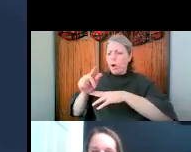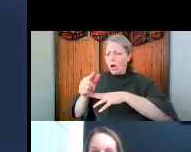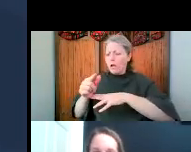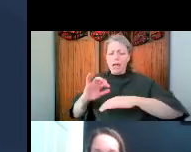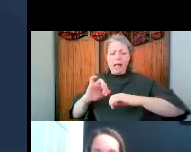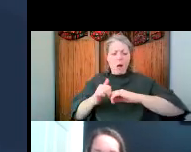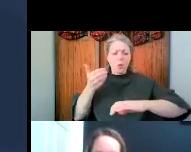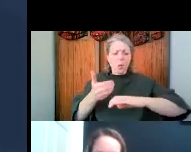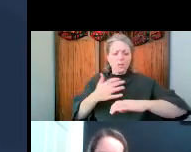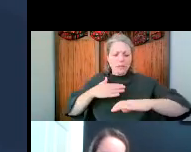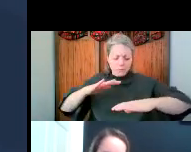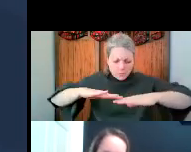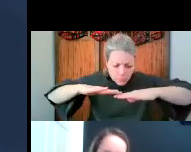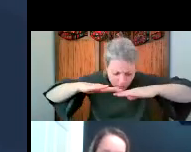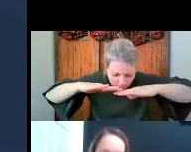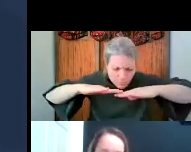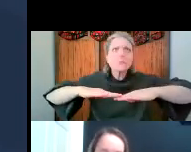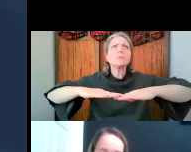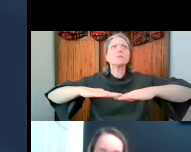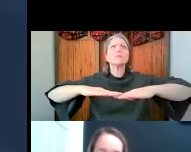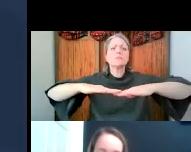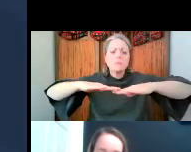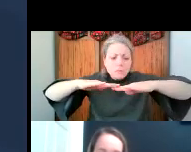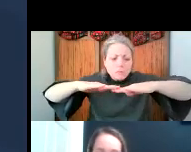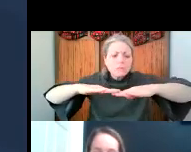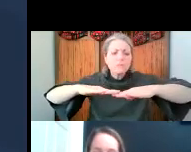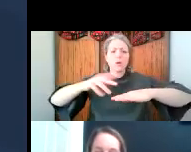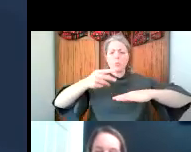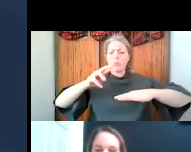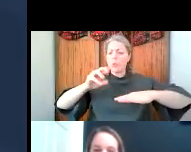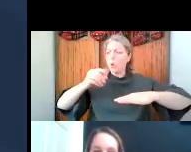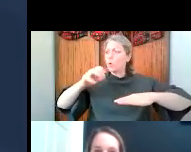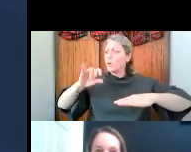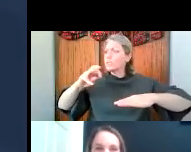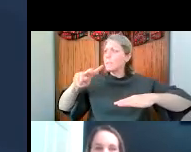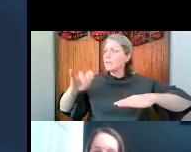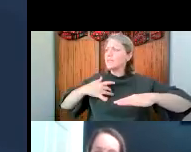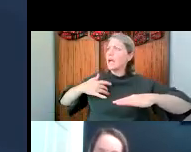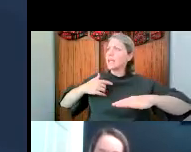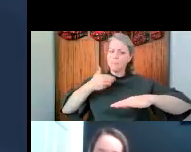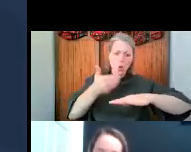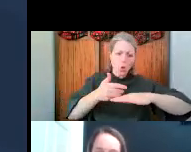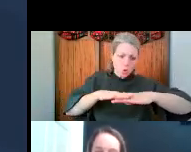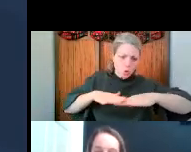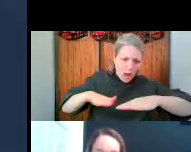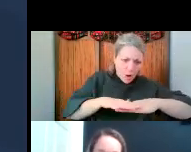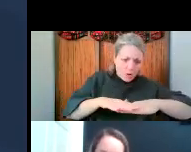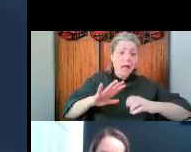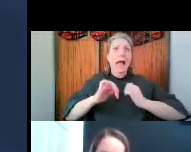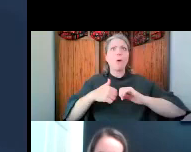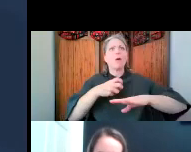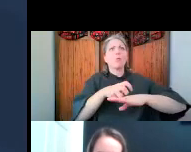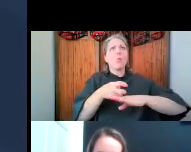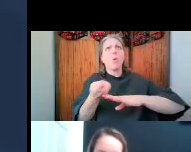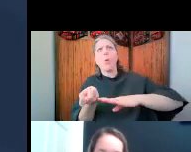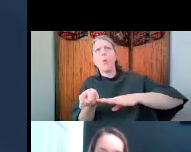with their proprioceptive sense. And they're beginning to understand what it feels like to roll or to go up and down through their vestibular